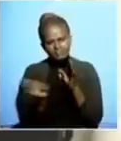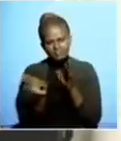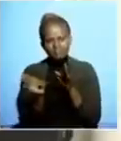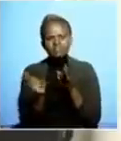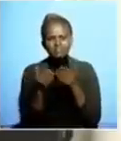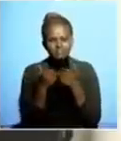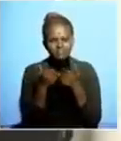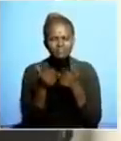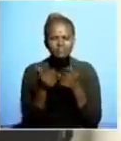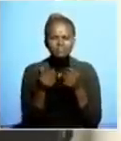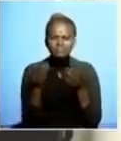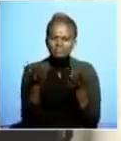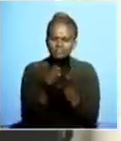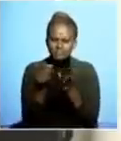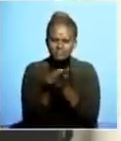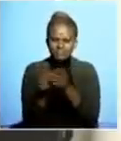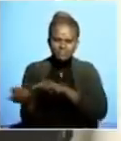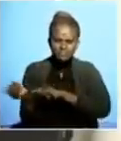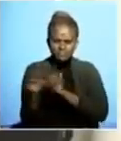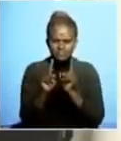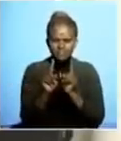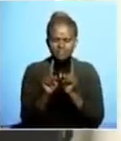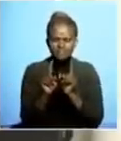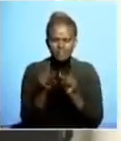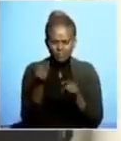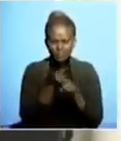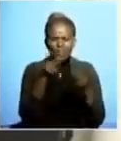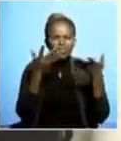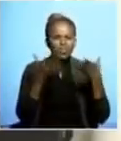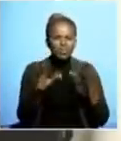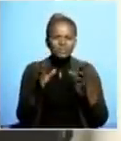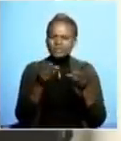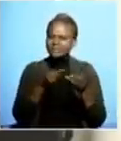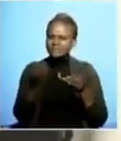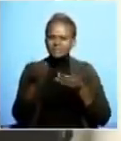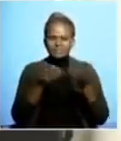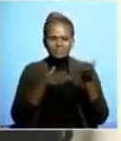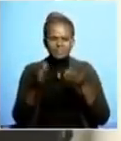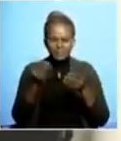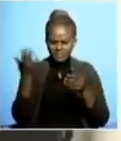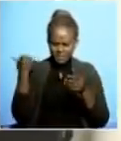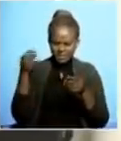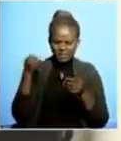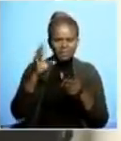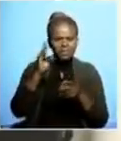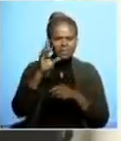drive money from wasteful expenditure of the last 7 years.